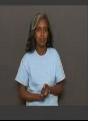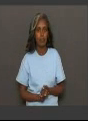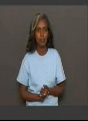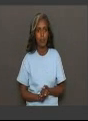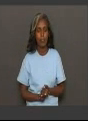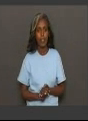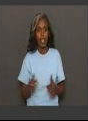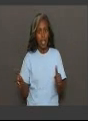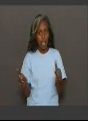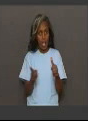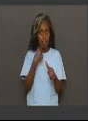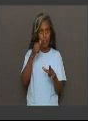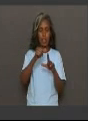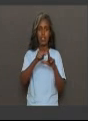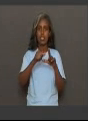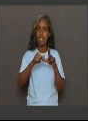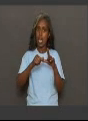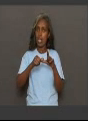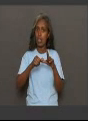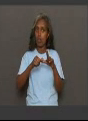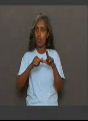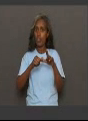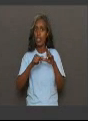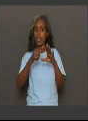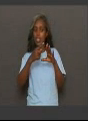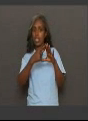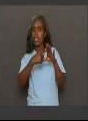Alpha is the angle of inclination.